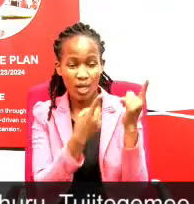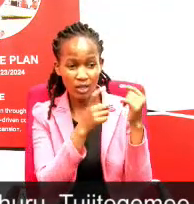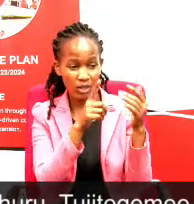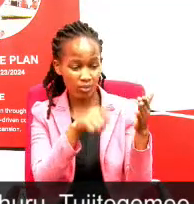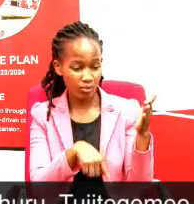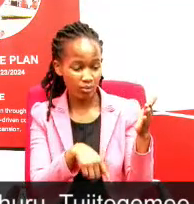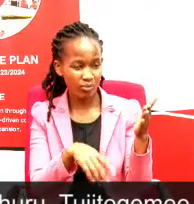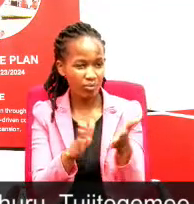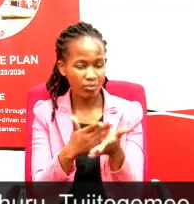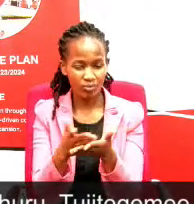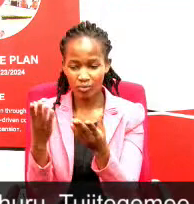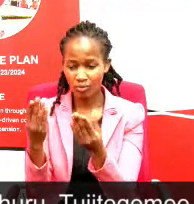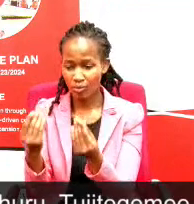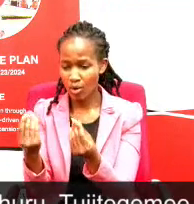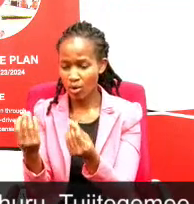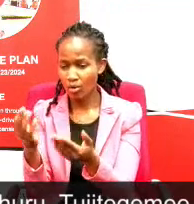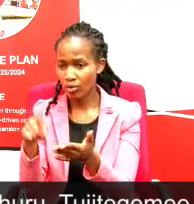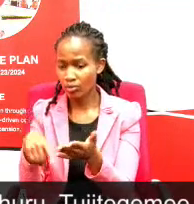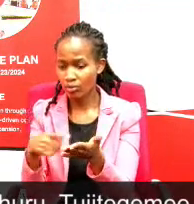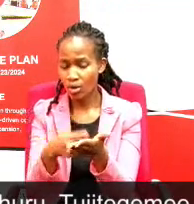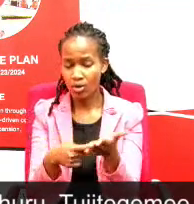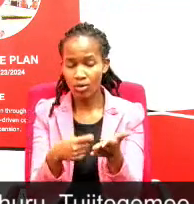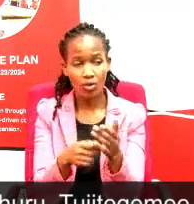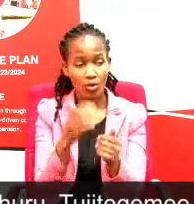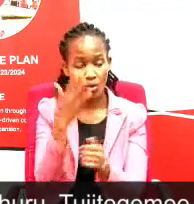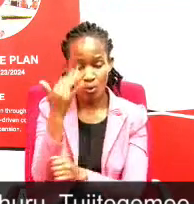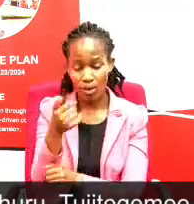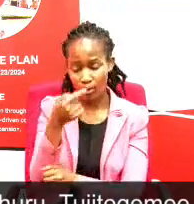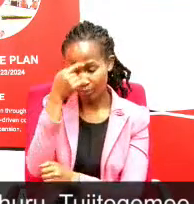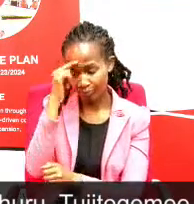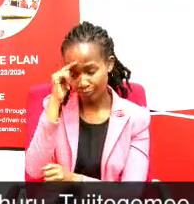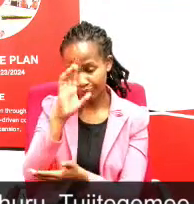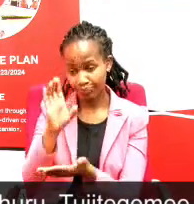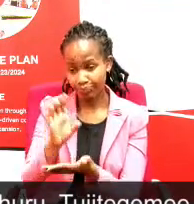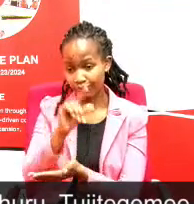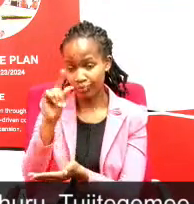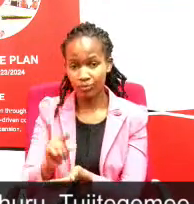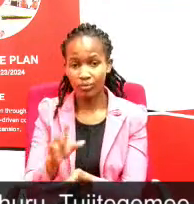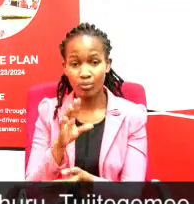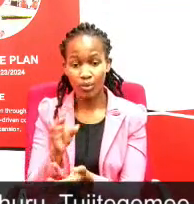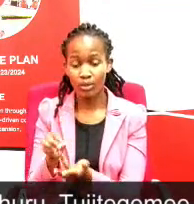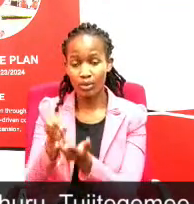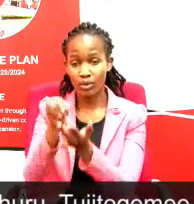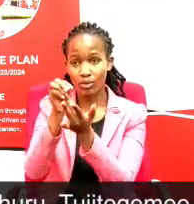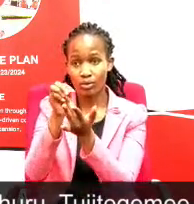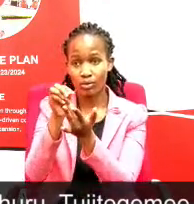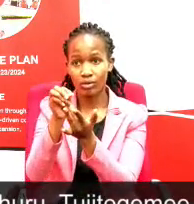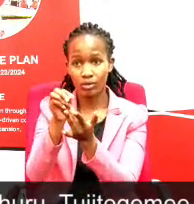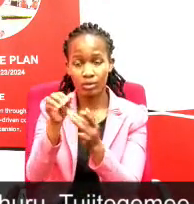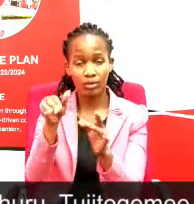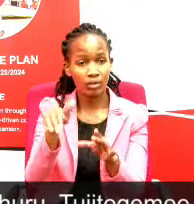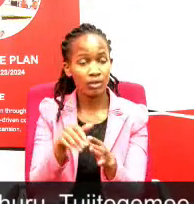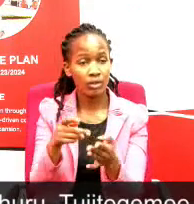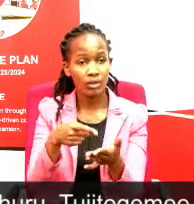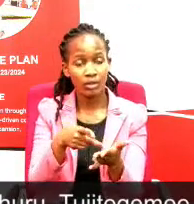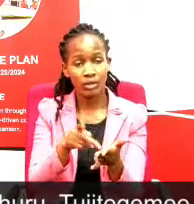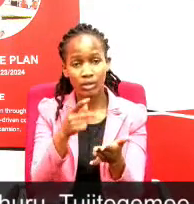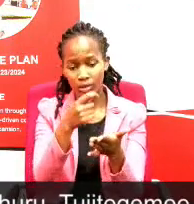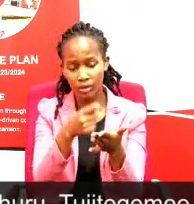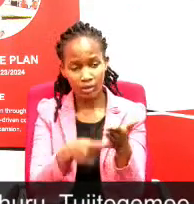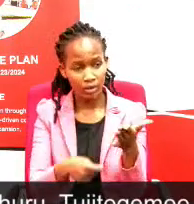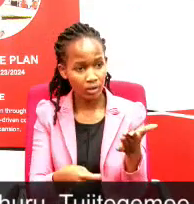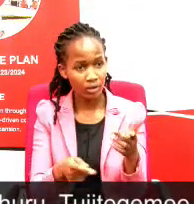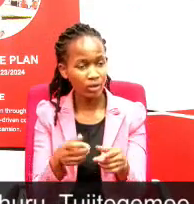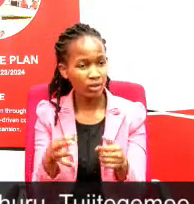expect some simplification of tax because Central Region being very unique in terms of its taxpayers. This